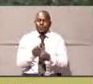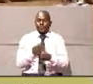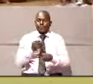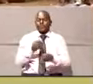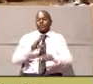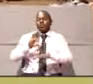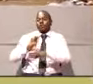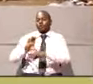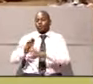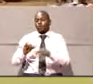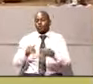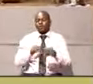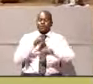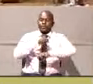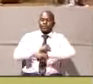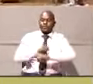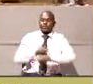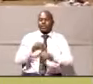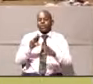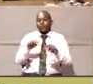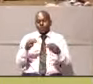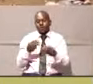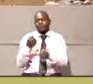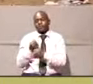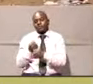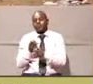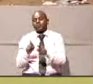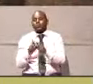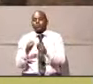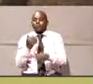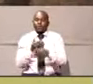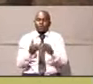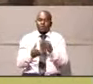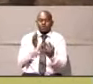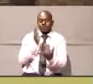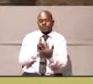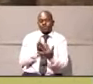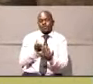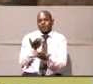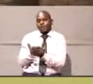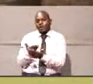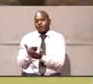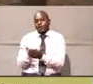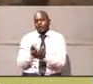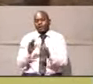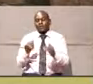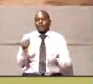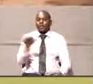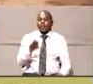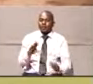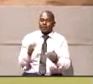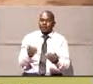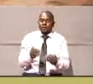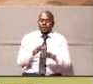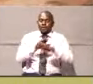Pentecostal churches, schools, and workshops that have been built in the middle of the wetlands and catchment areas. This